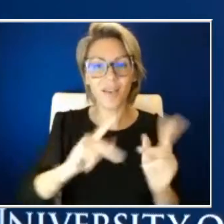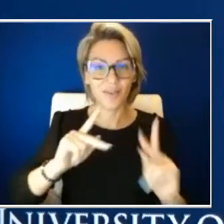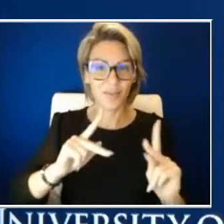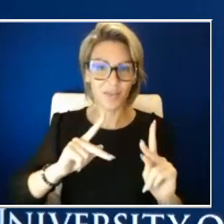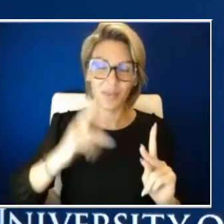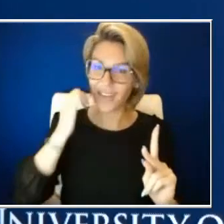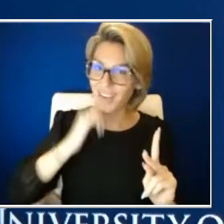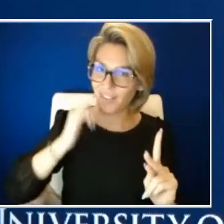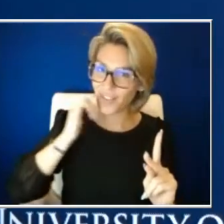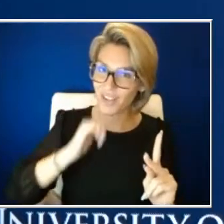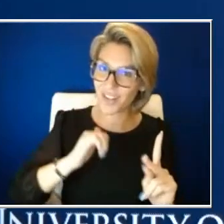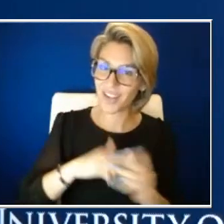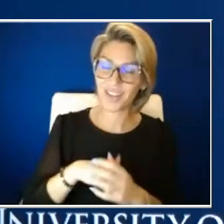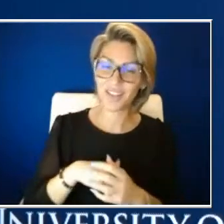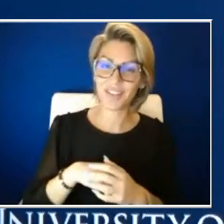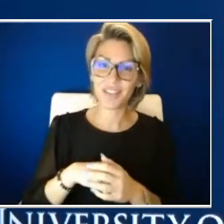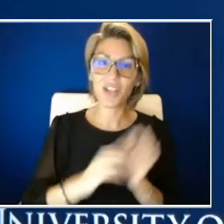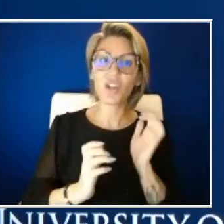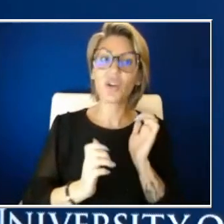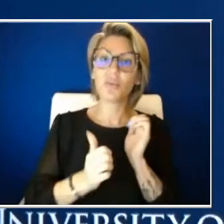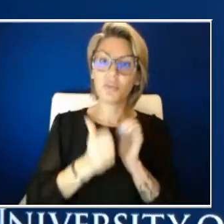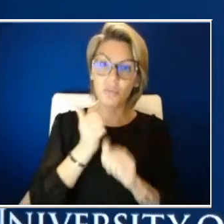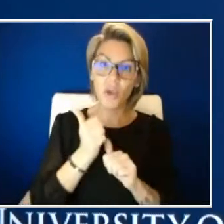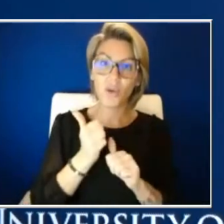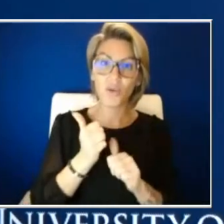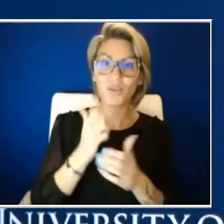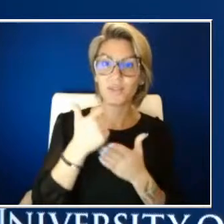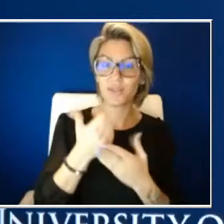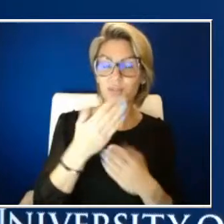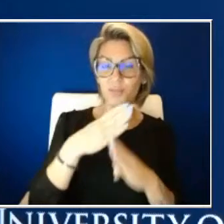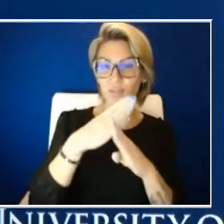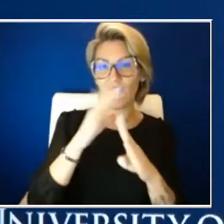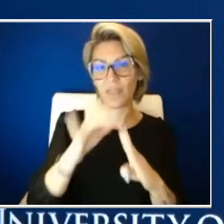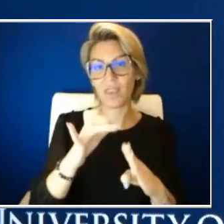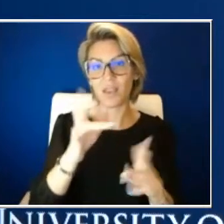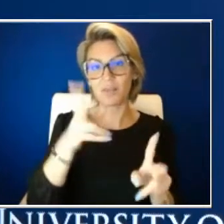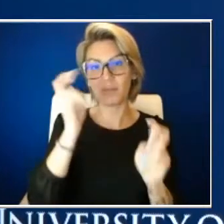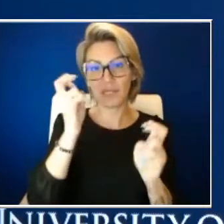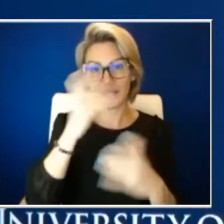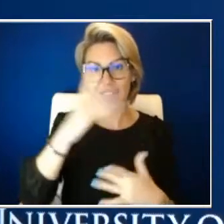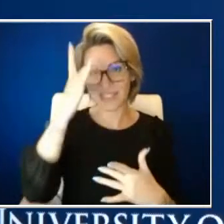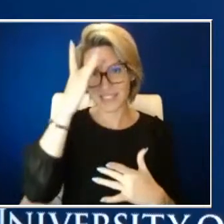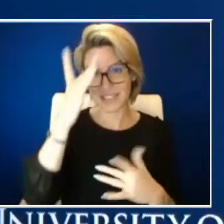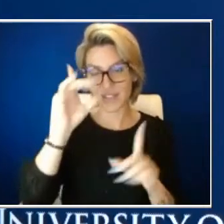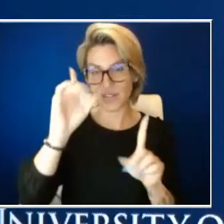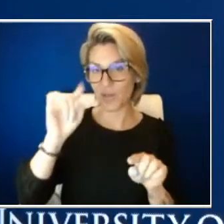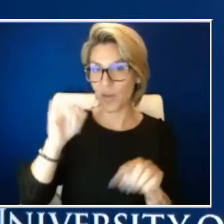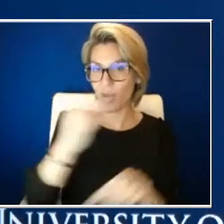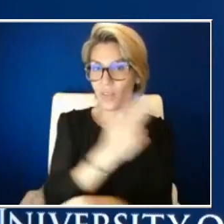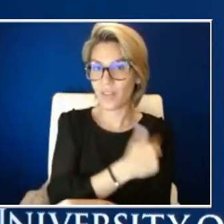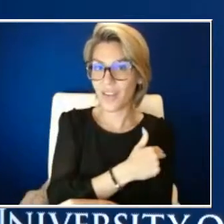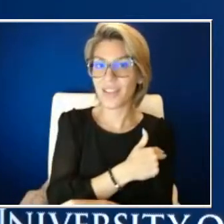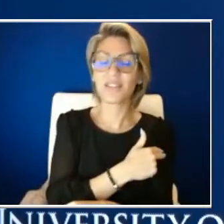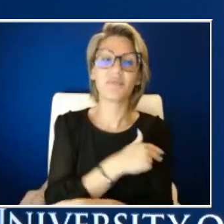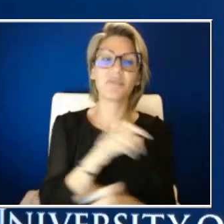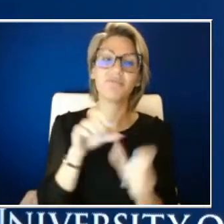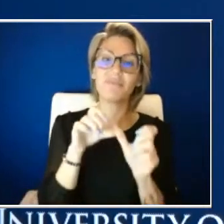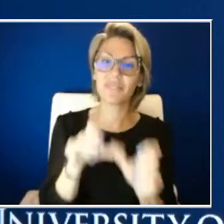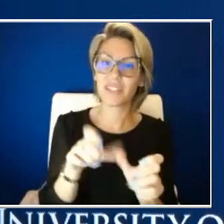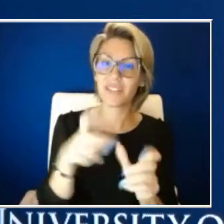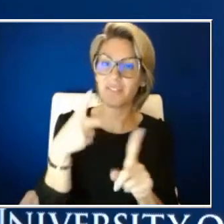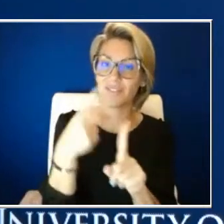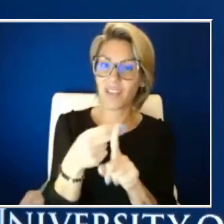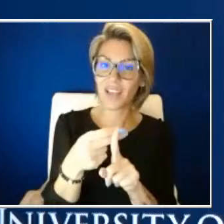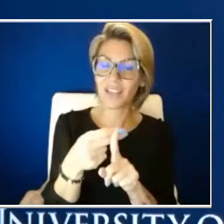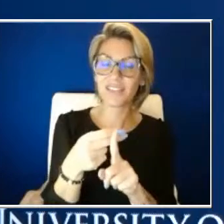basis. Most of all, they help prevent that severe disease and having to go to the hospital. So continue to get vaccinated,